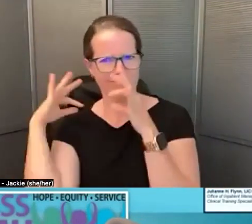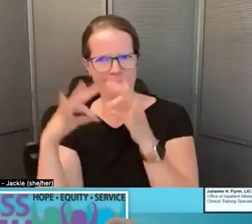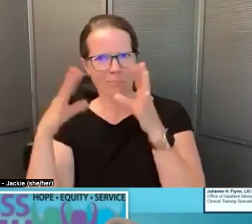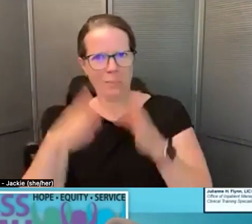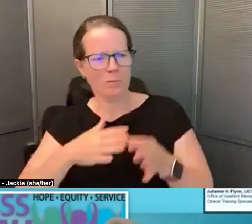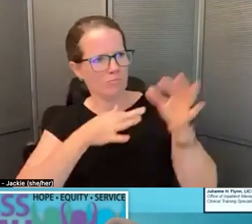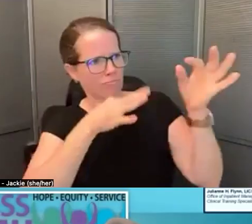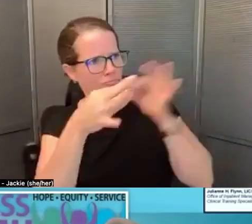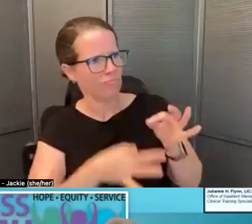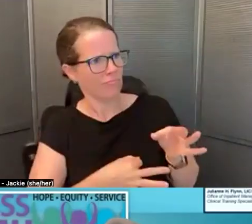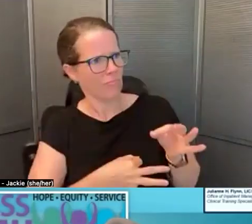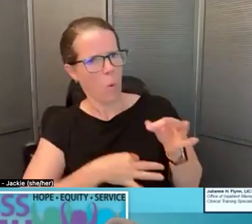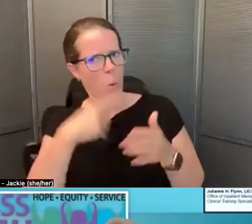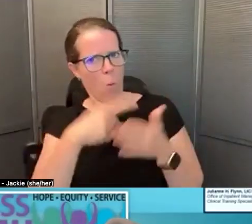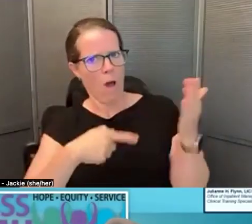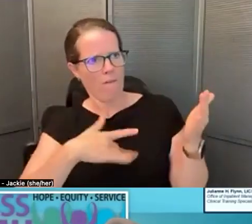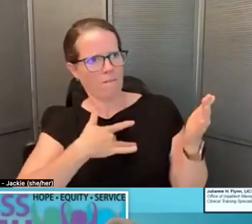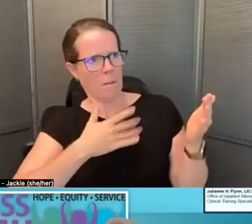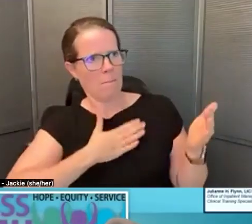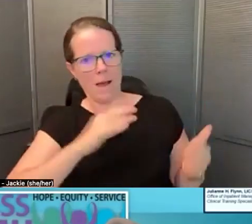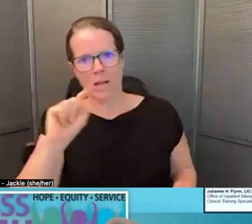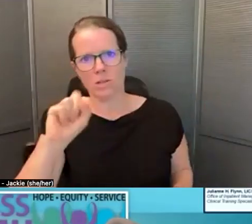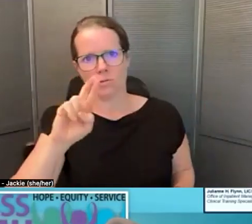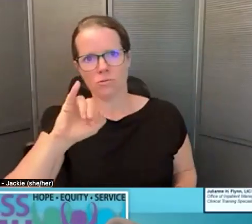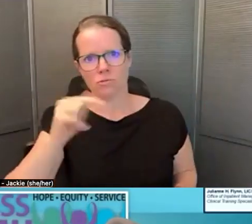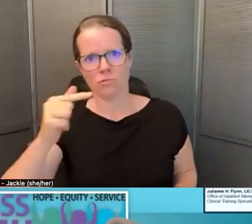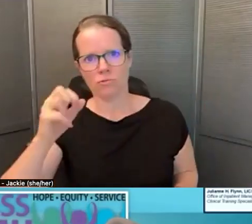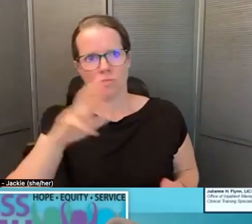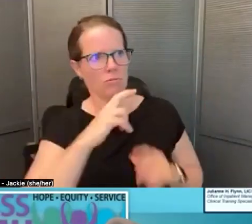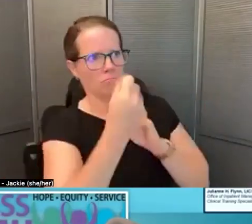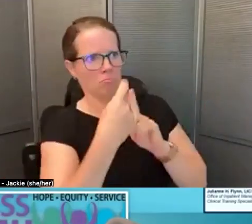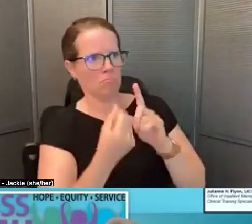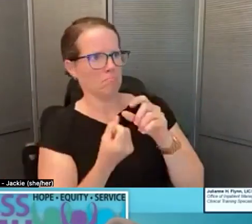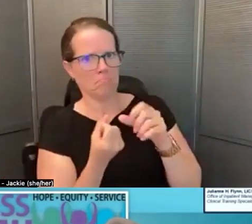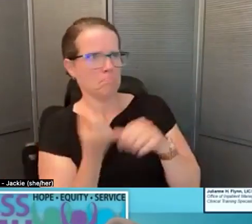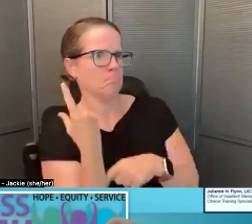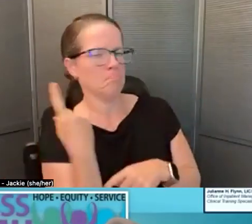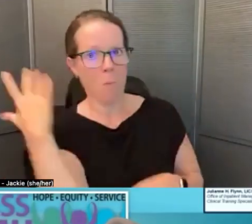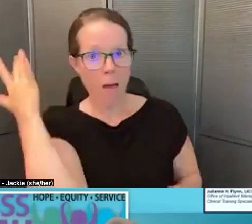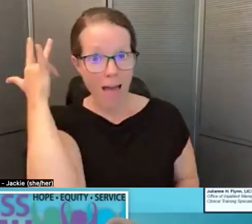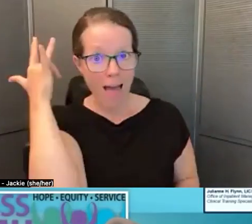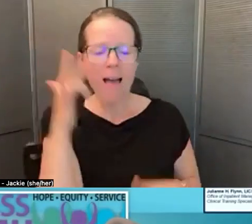So that is a really important source of information. In this process